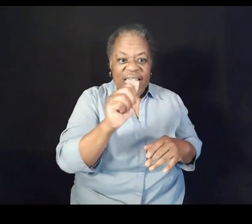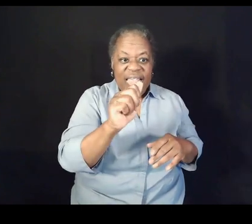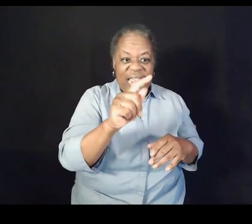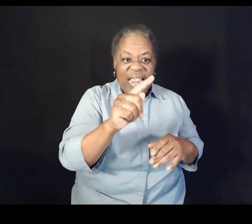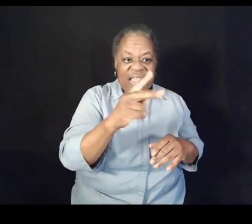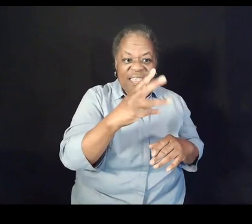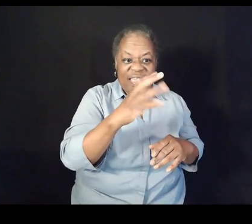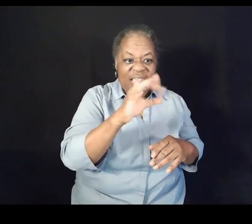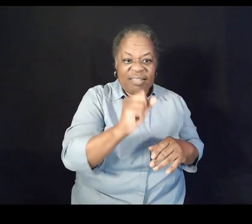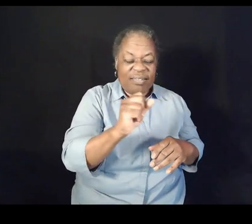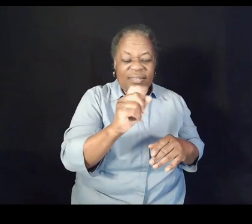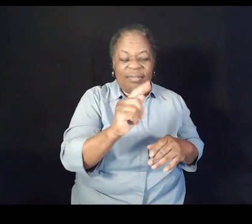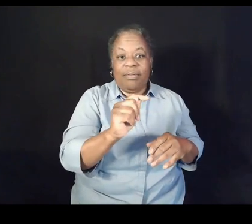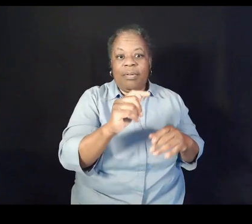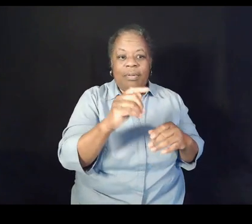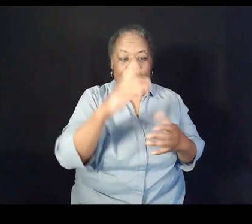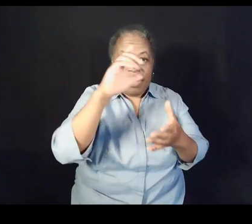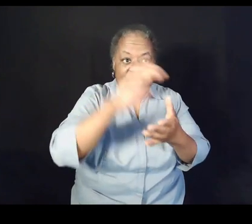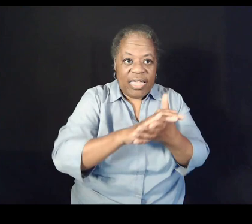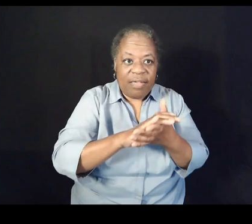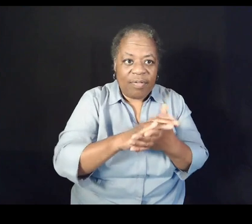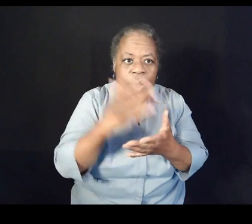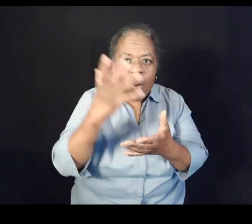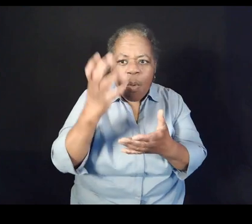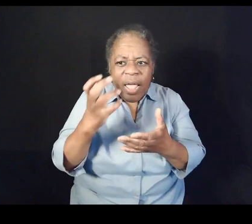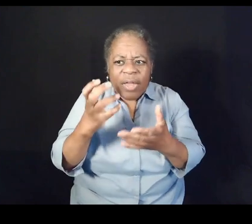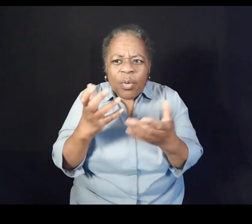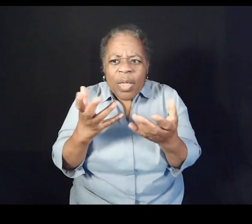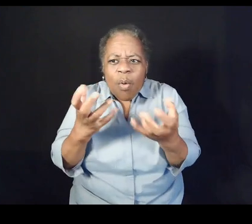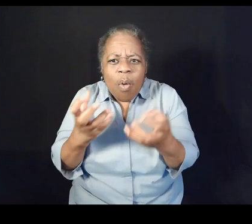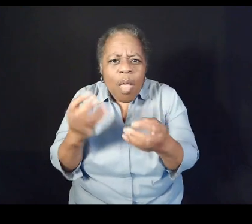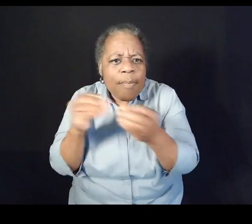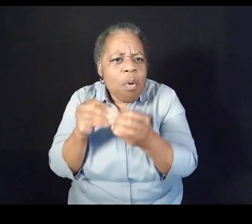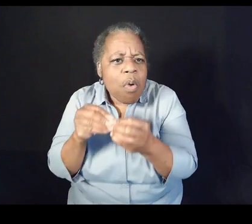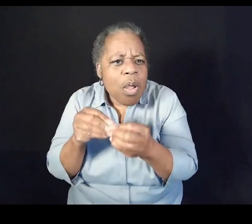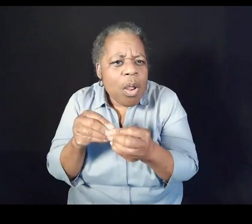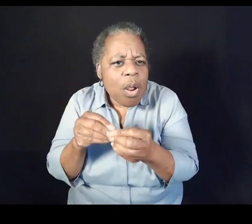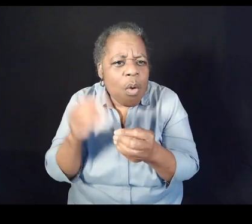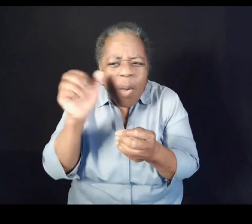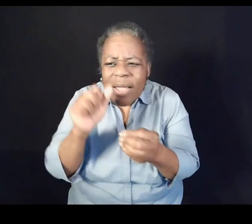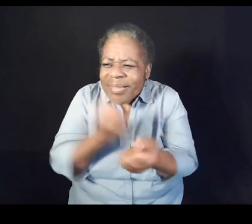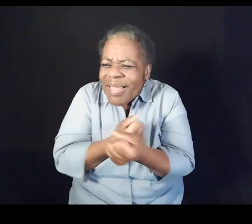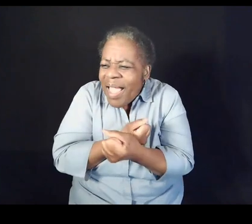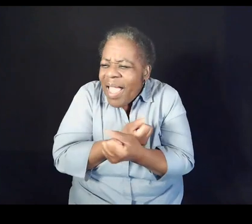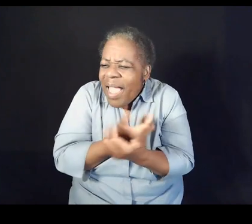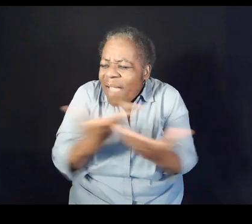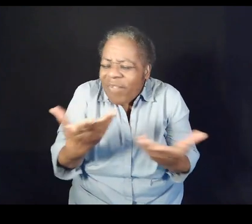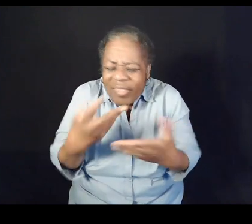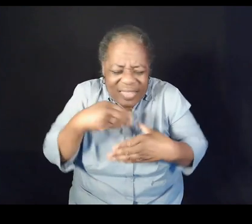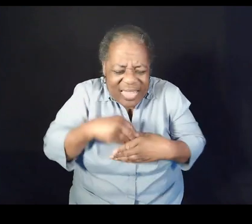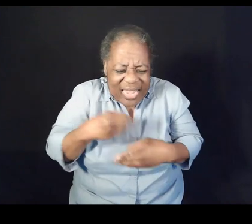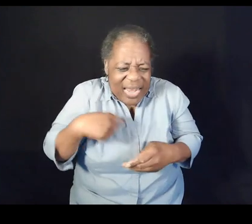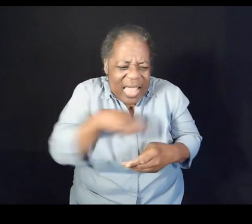believes, why do we long for more? Why does everything in us look